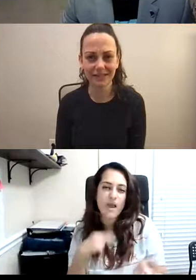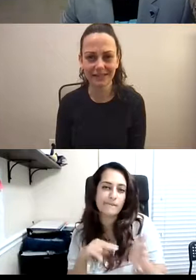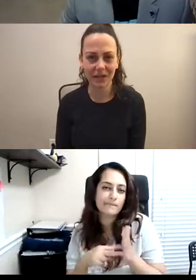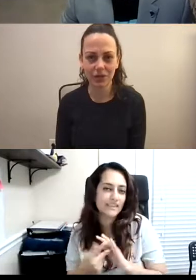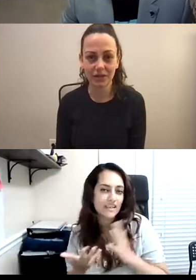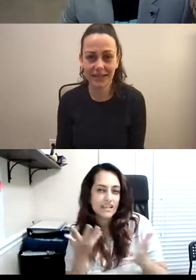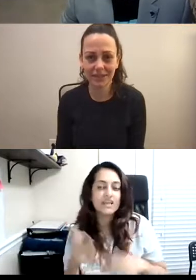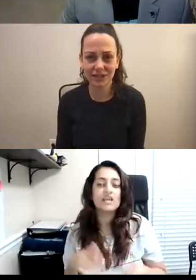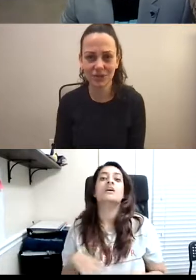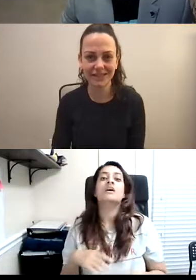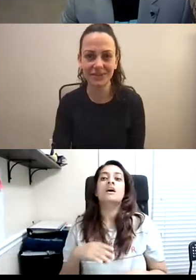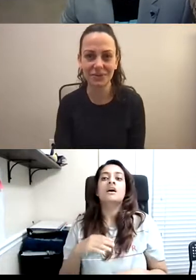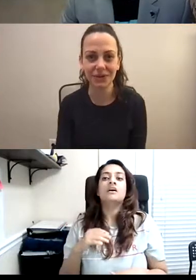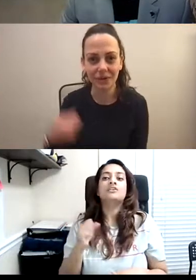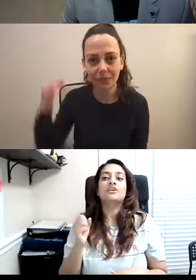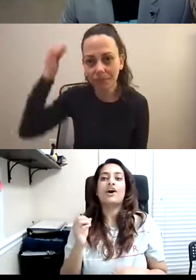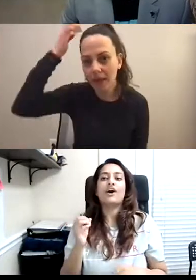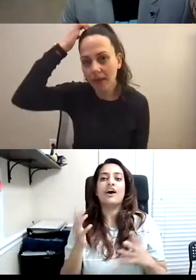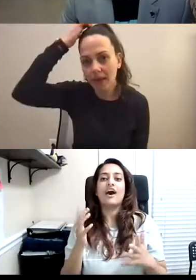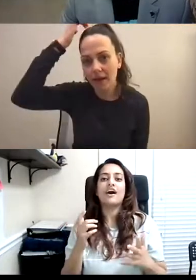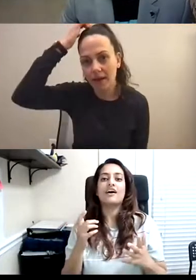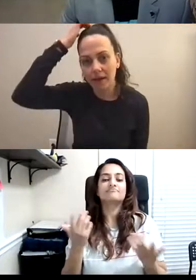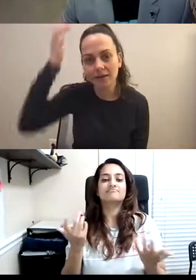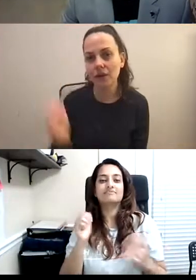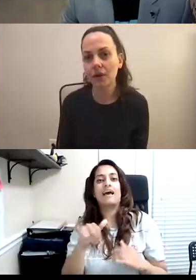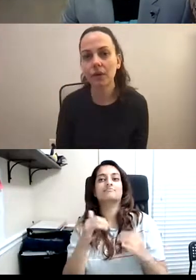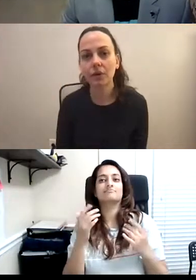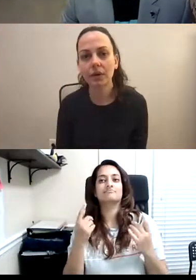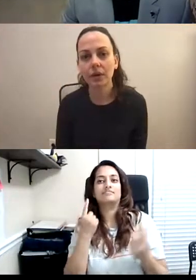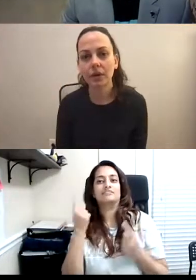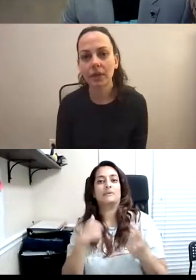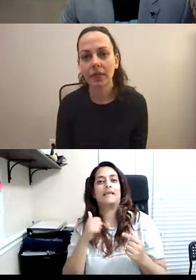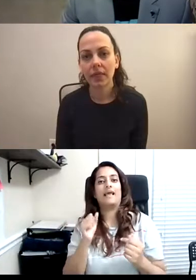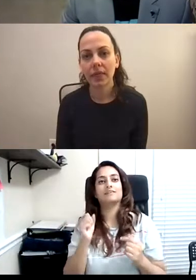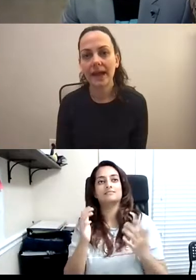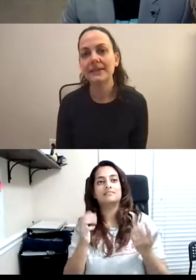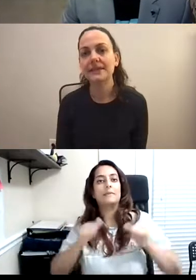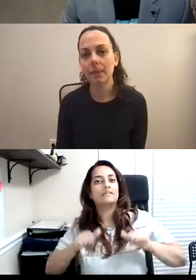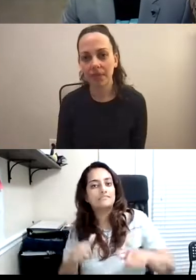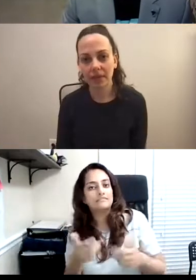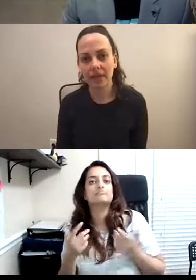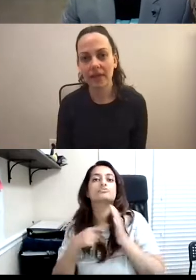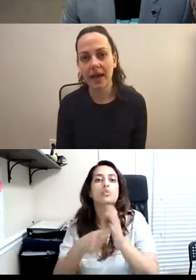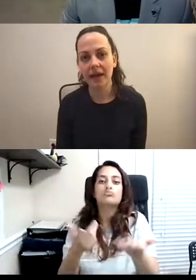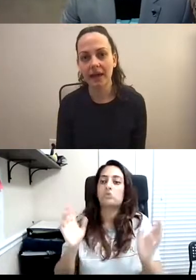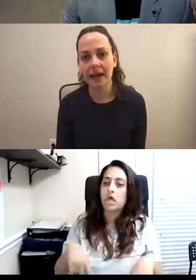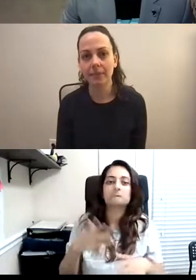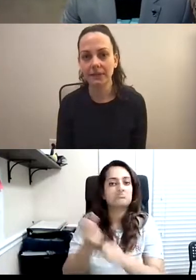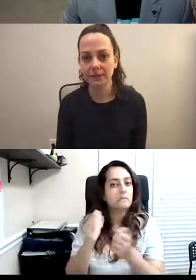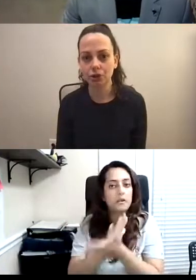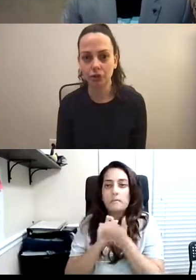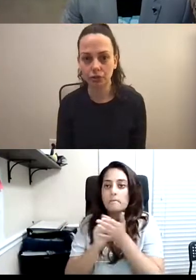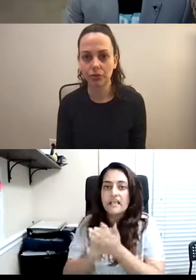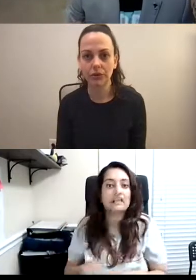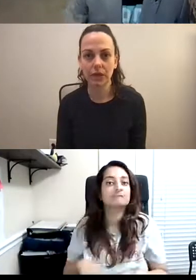those things the same things you can do, you know? So that's something that